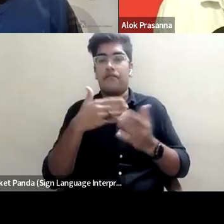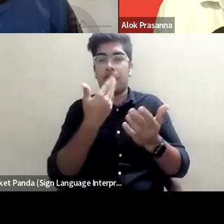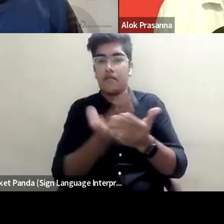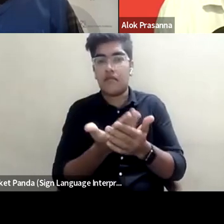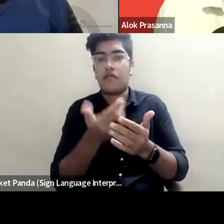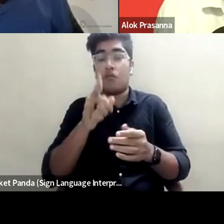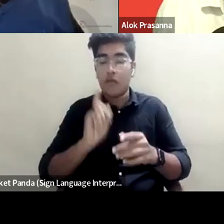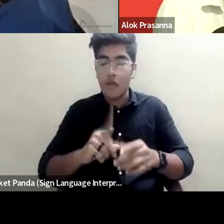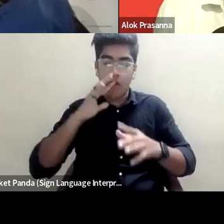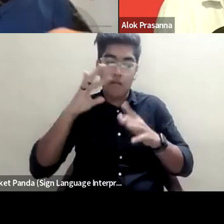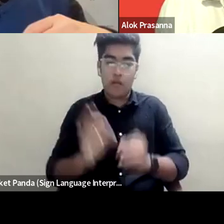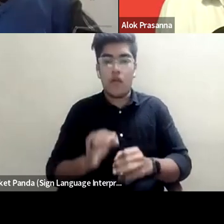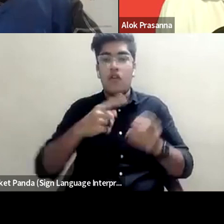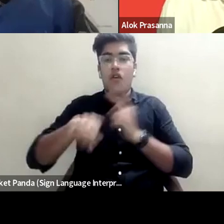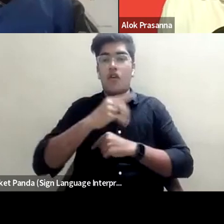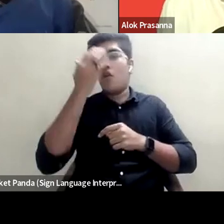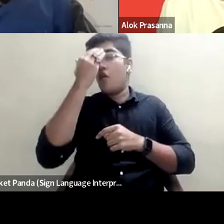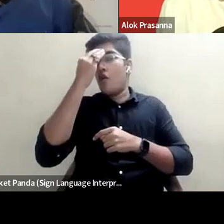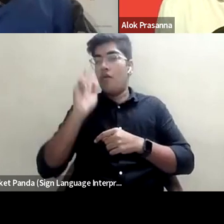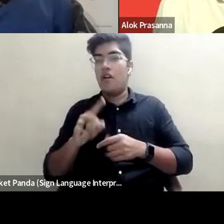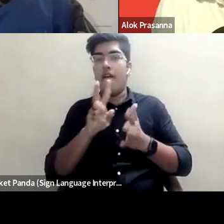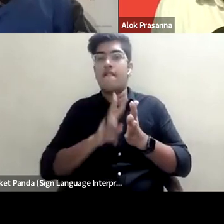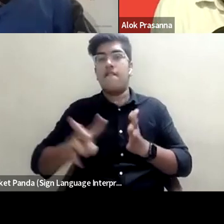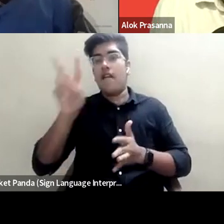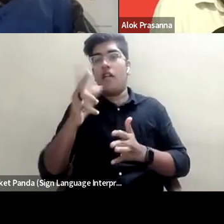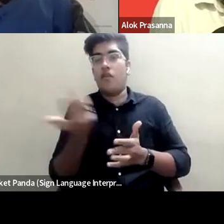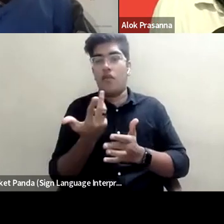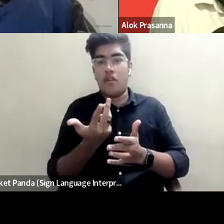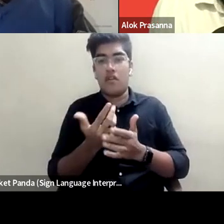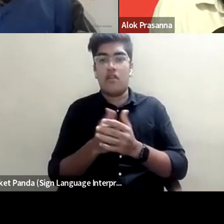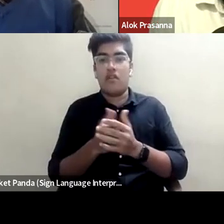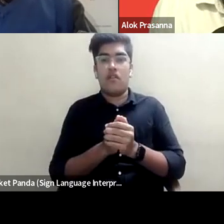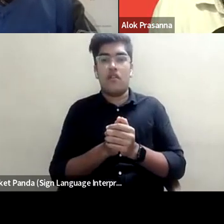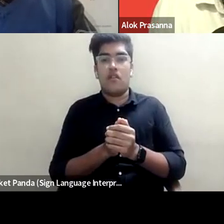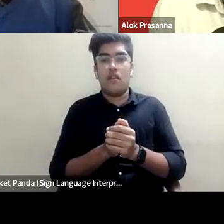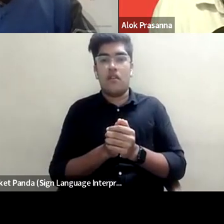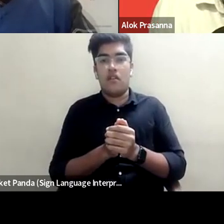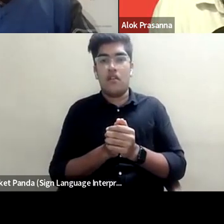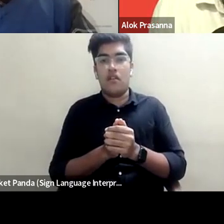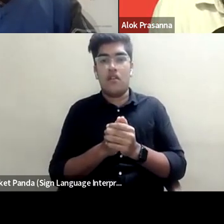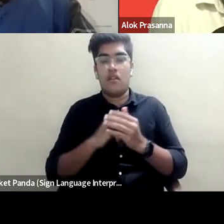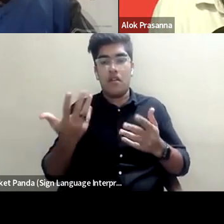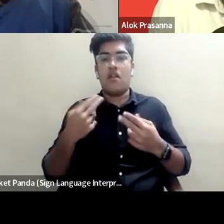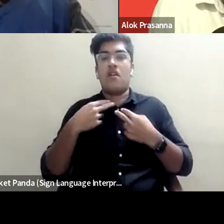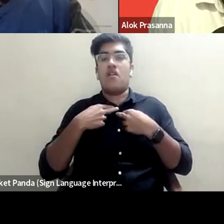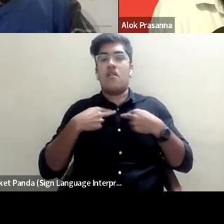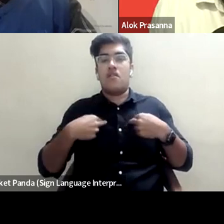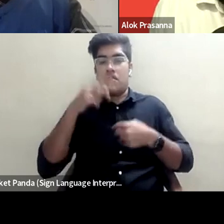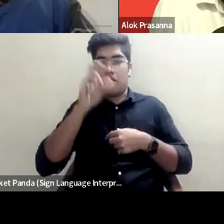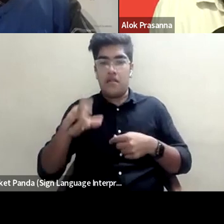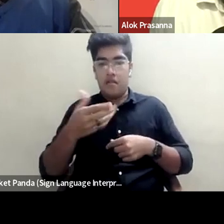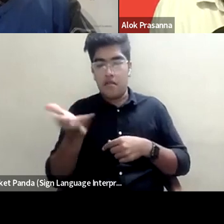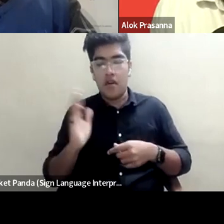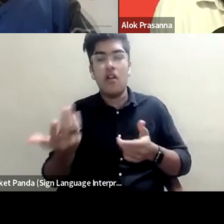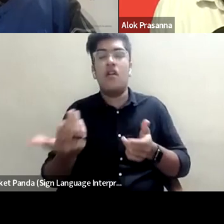that we are conscious of the values of the Constitution, and judges and lawyers have a very onerous duty.